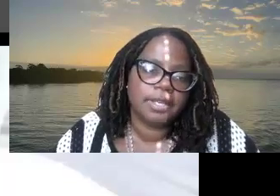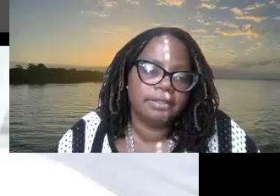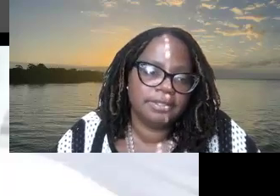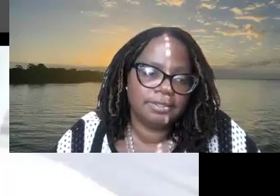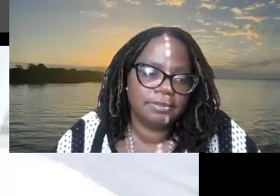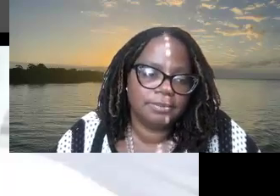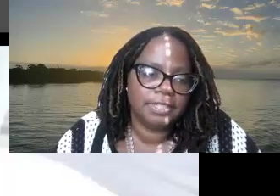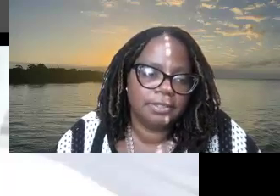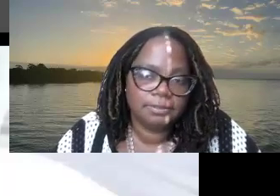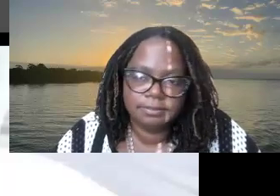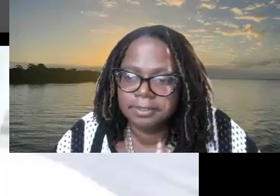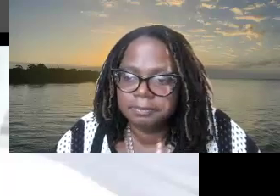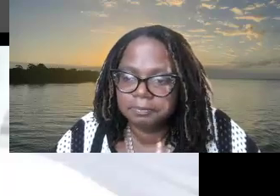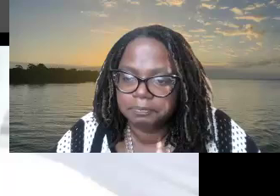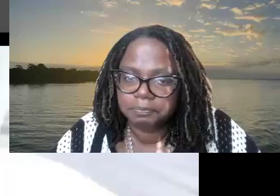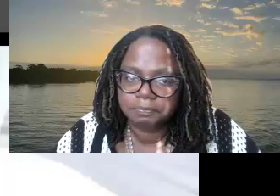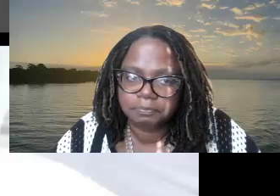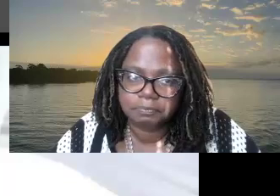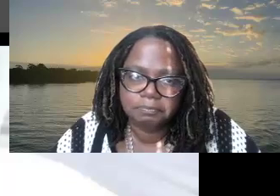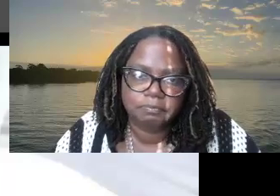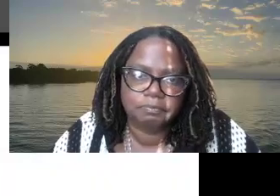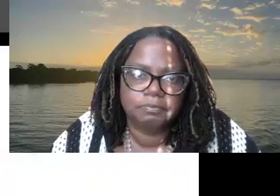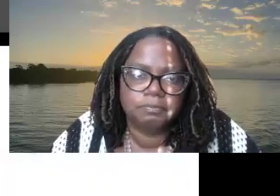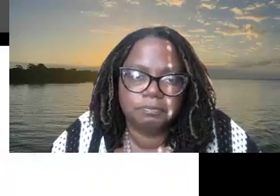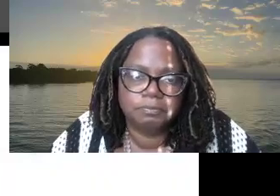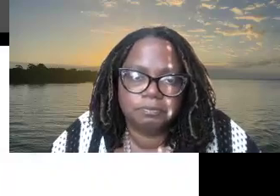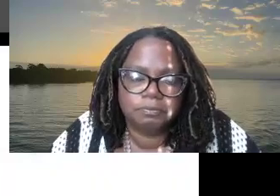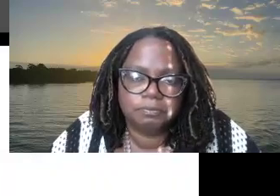This is staggering data.